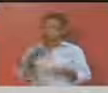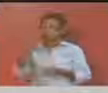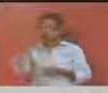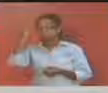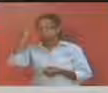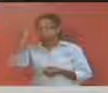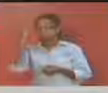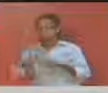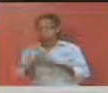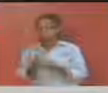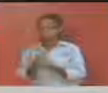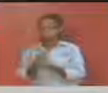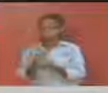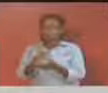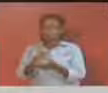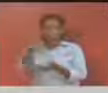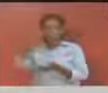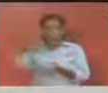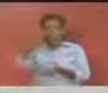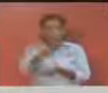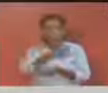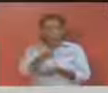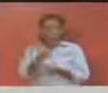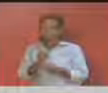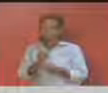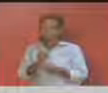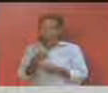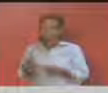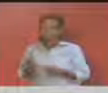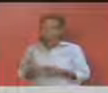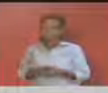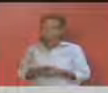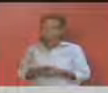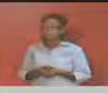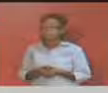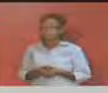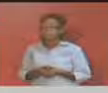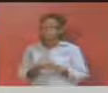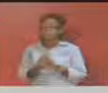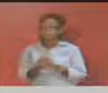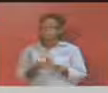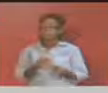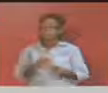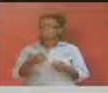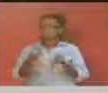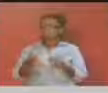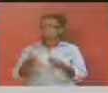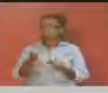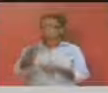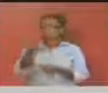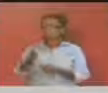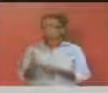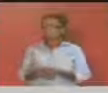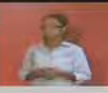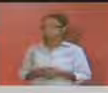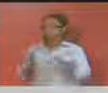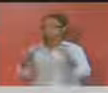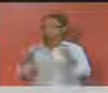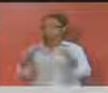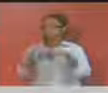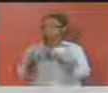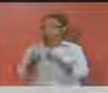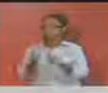Let me use a local example. I could give 3 people the same formula to make black cake or pancha creme. But different people do